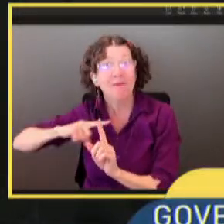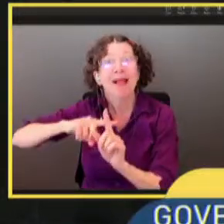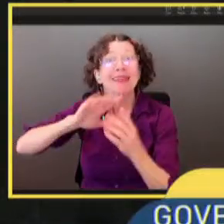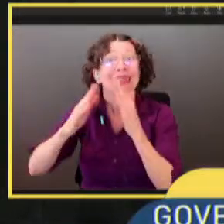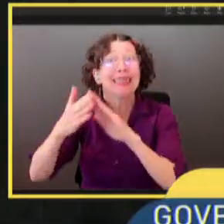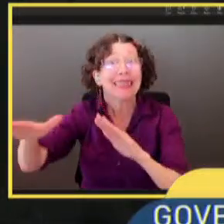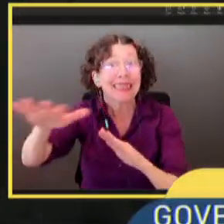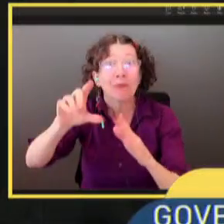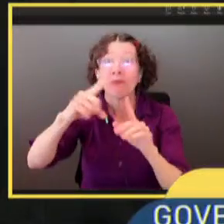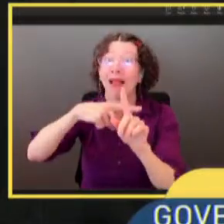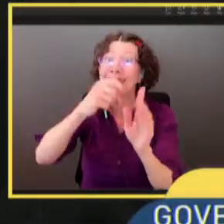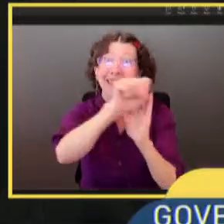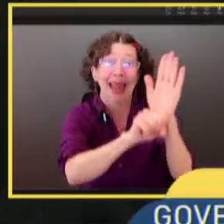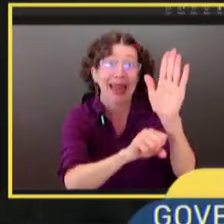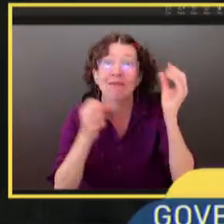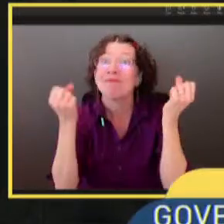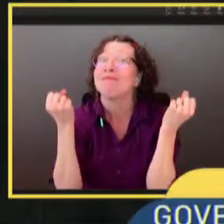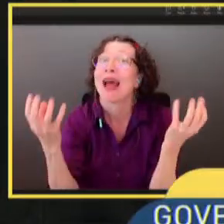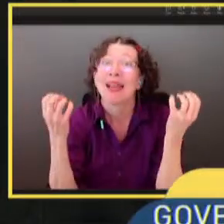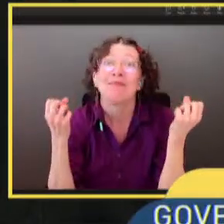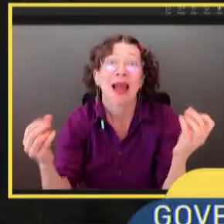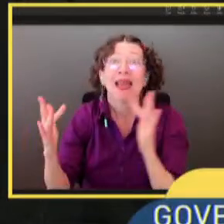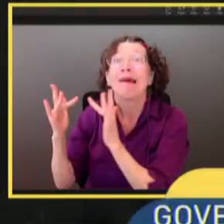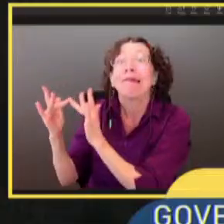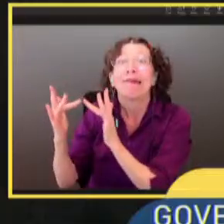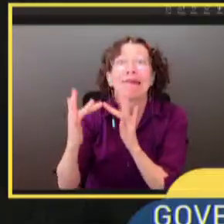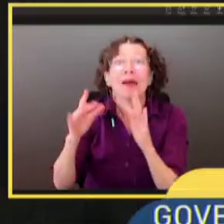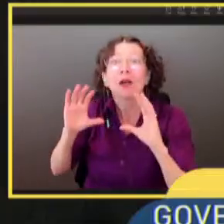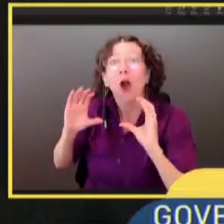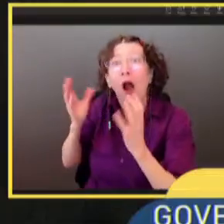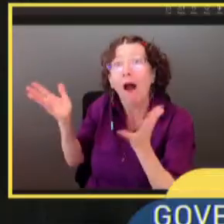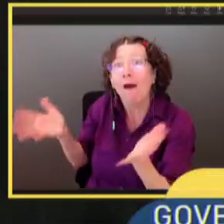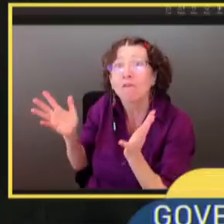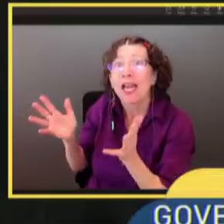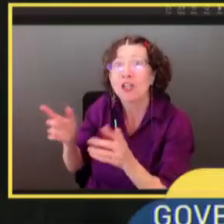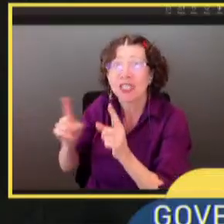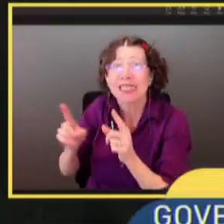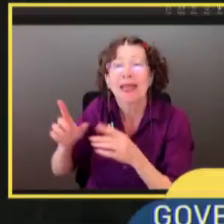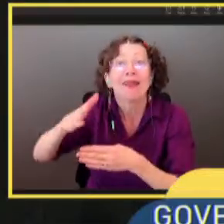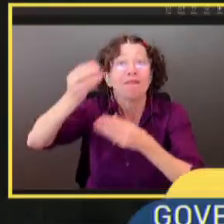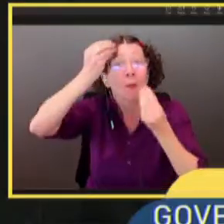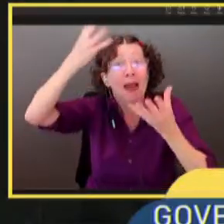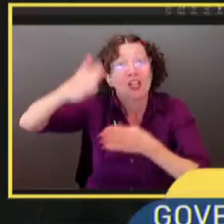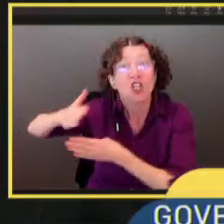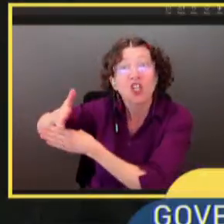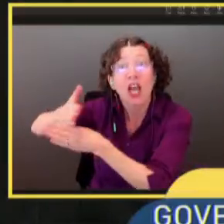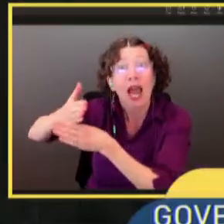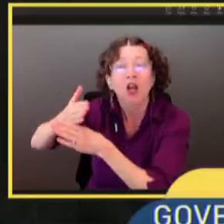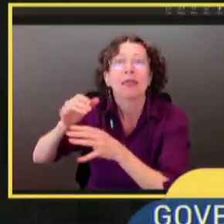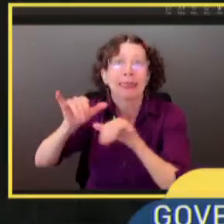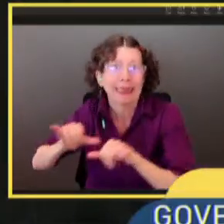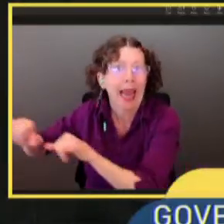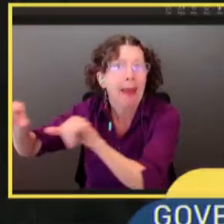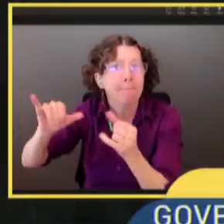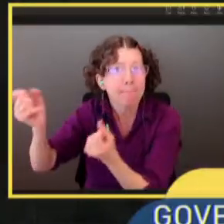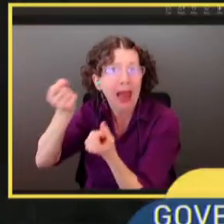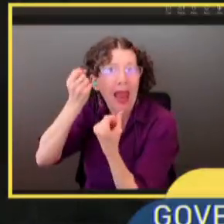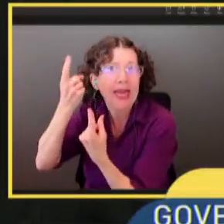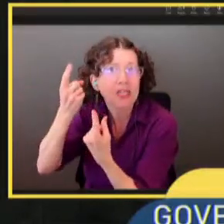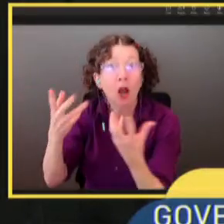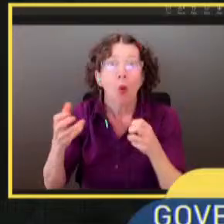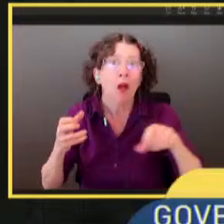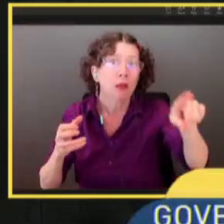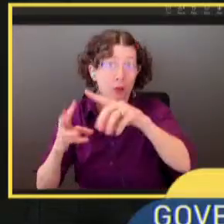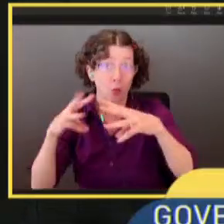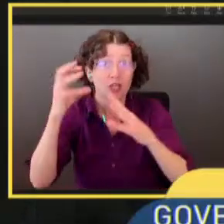is a lot, and I would underline that word, a lot of communication going on with the folks you're seeing here, with the city leadership who's here, a lot of folks all